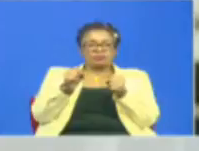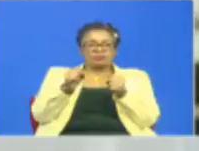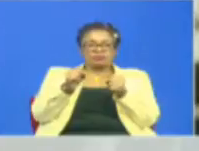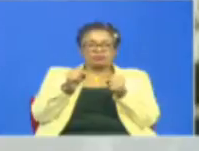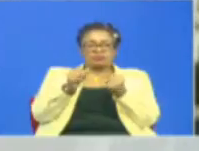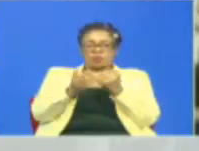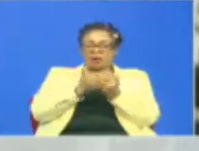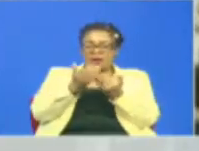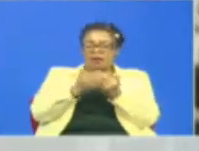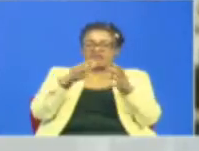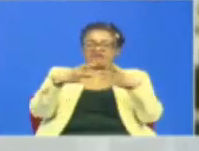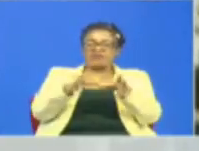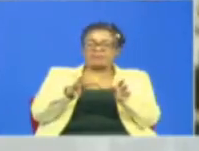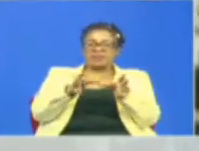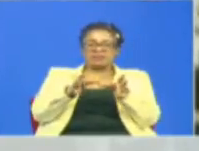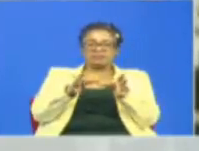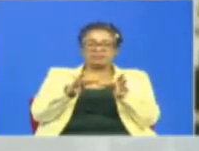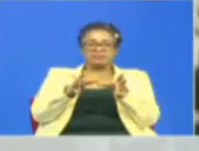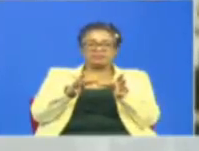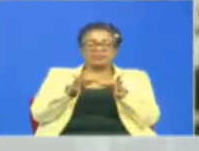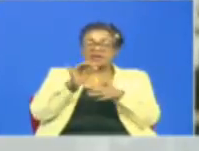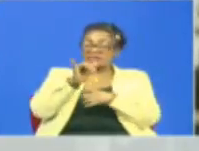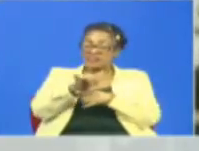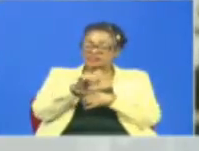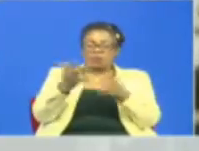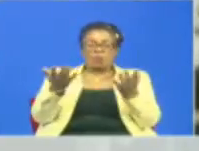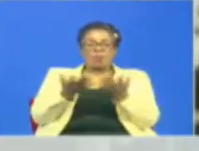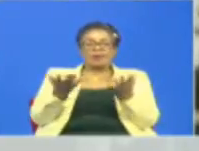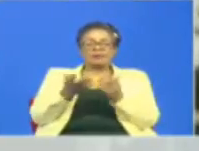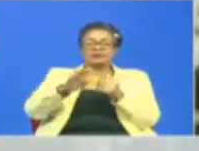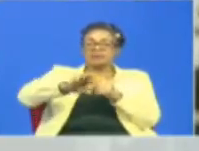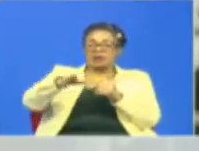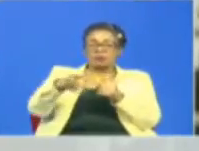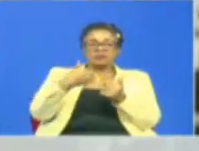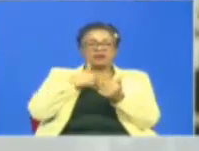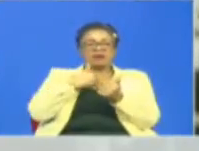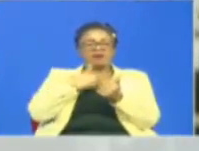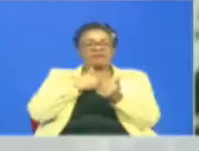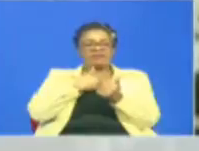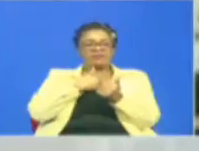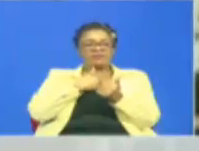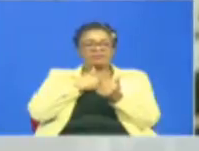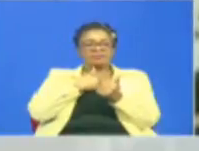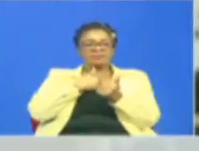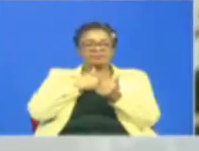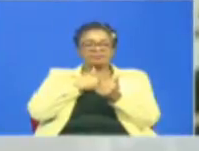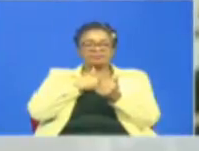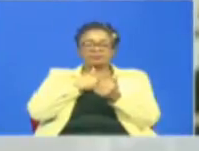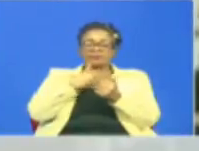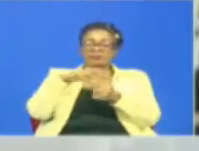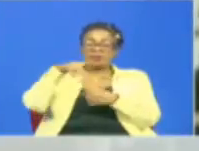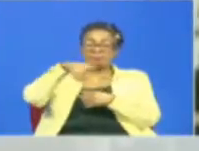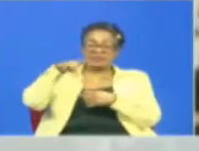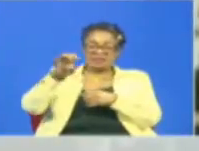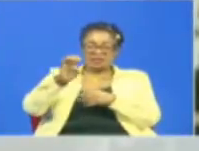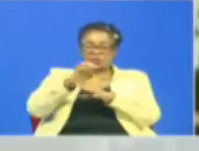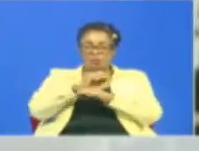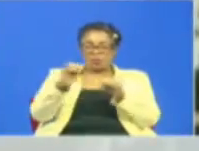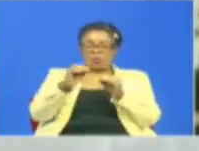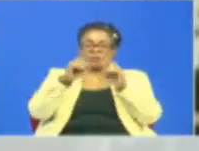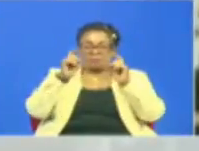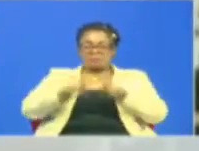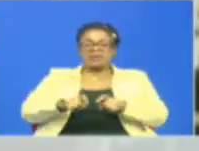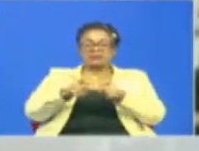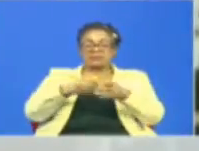back at home. And in instances where some counties are lacking quality PPEs, then you have to procure them, and they're very